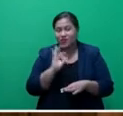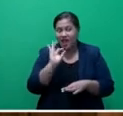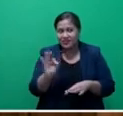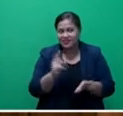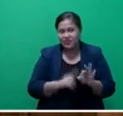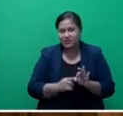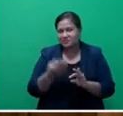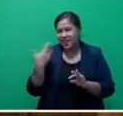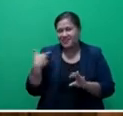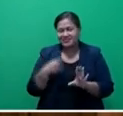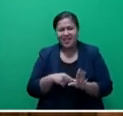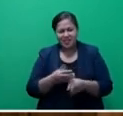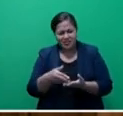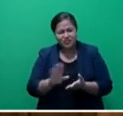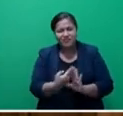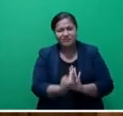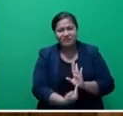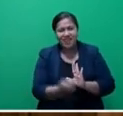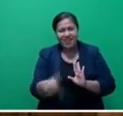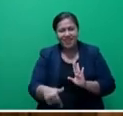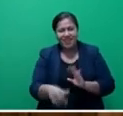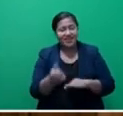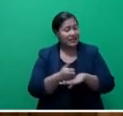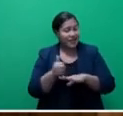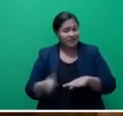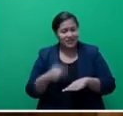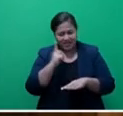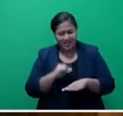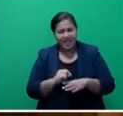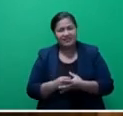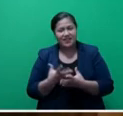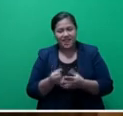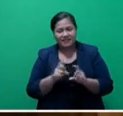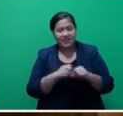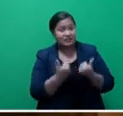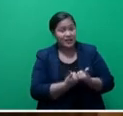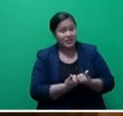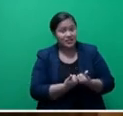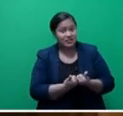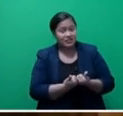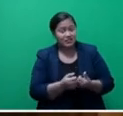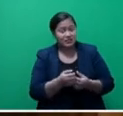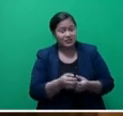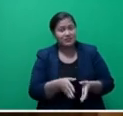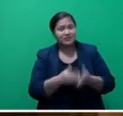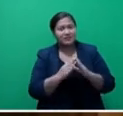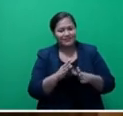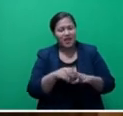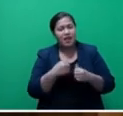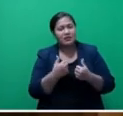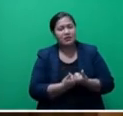we approved a bill whereby government can extend the contract to all the franchise